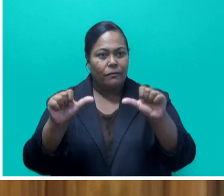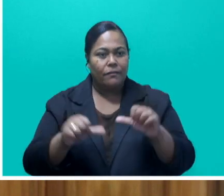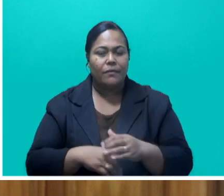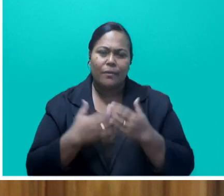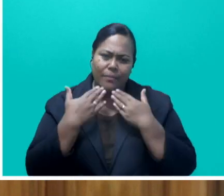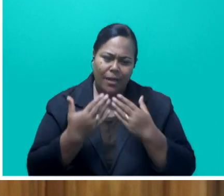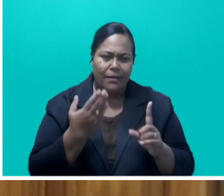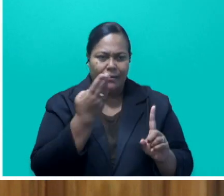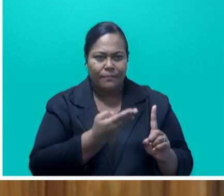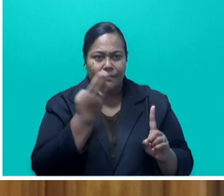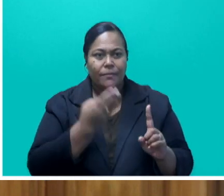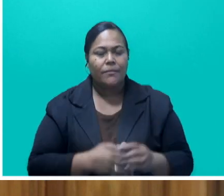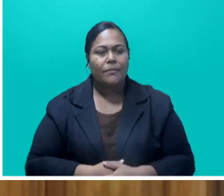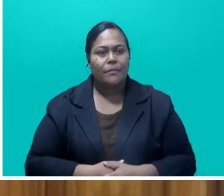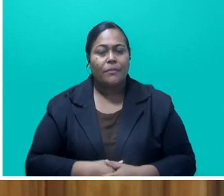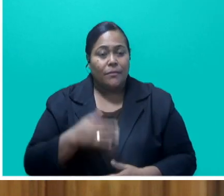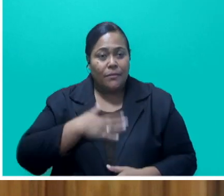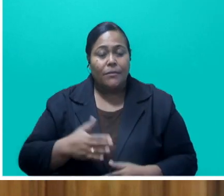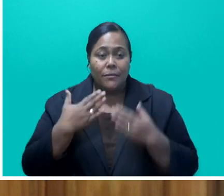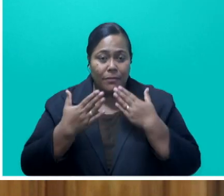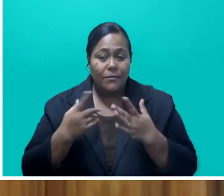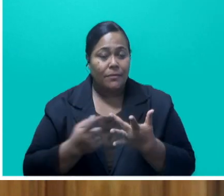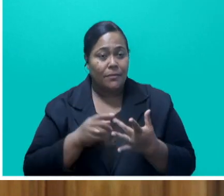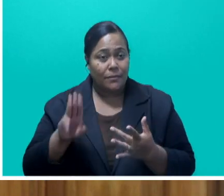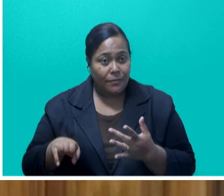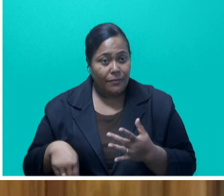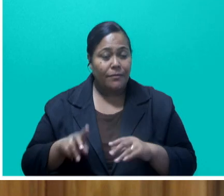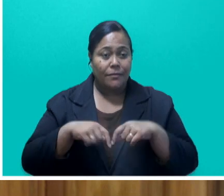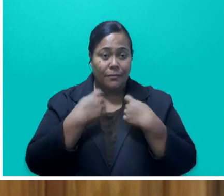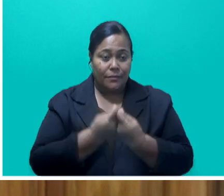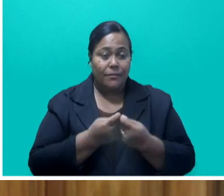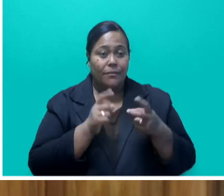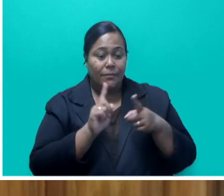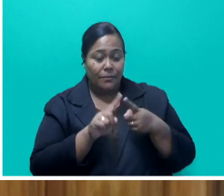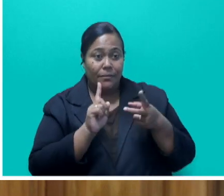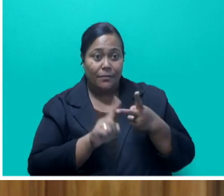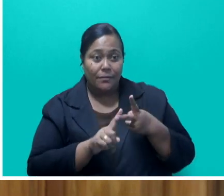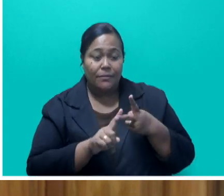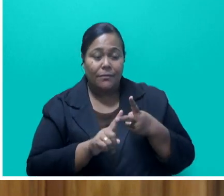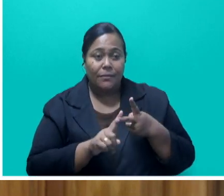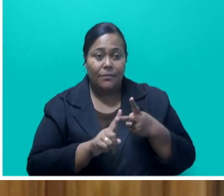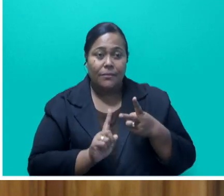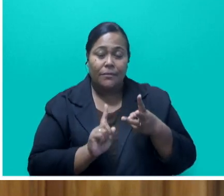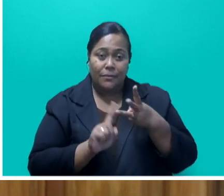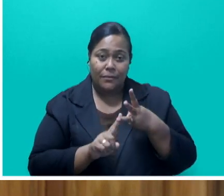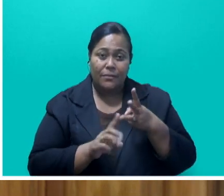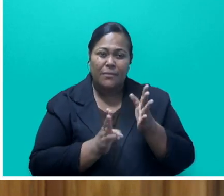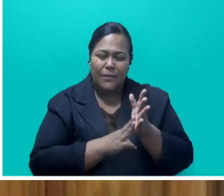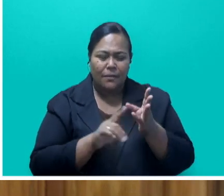I would like to thank other members of the team, namely Esita, Iruia, Mereisi